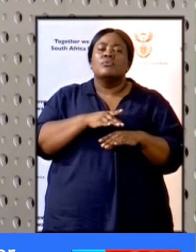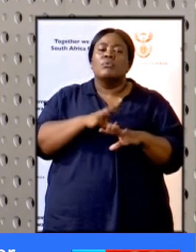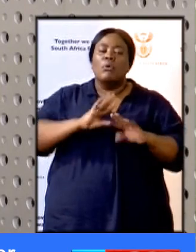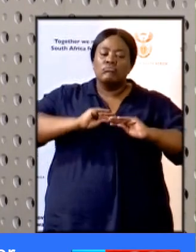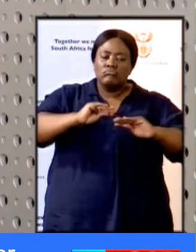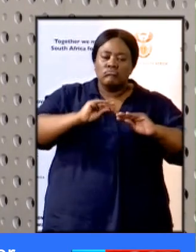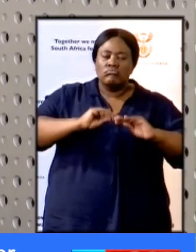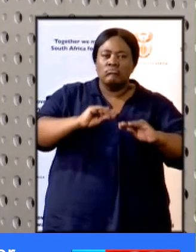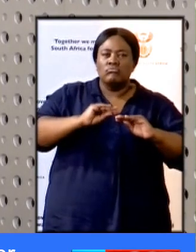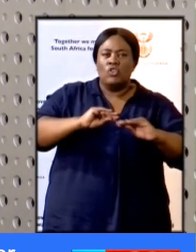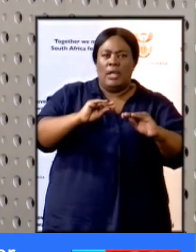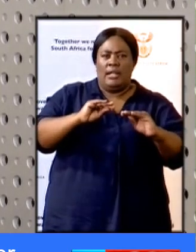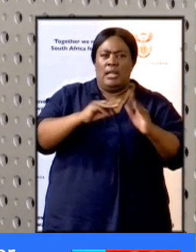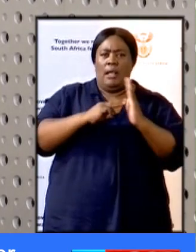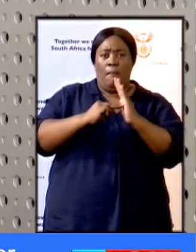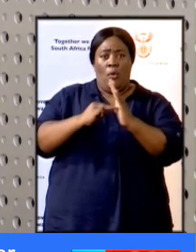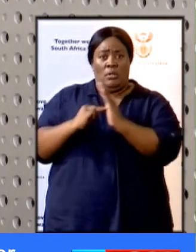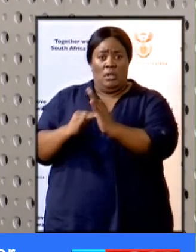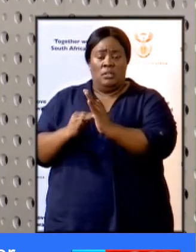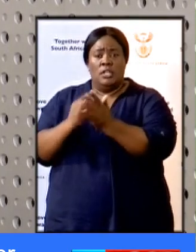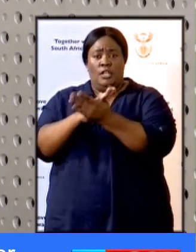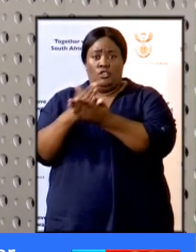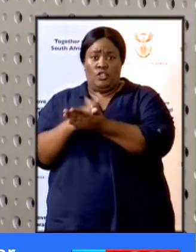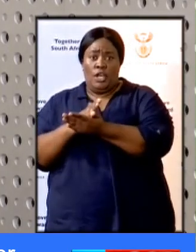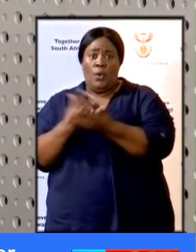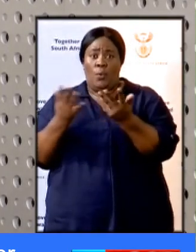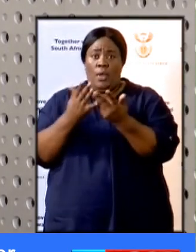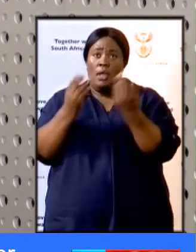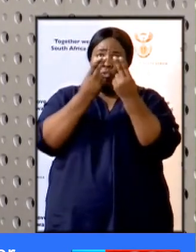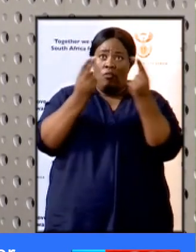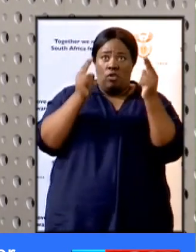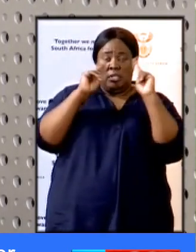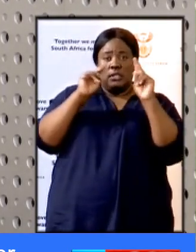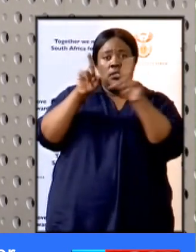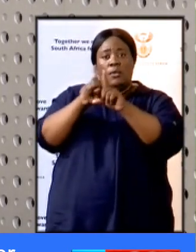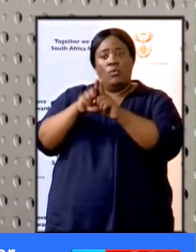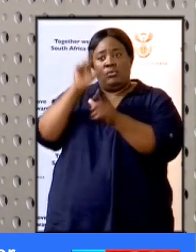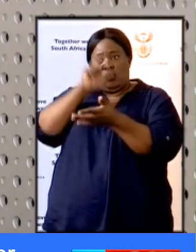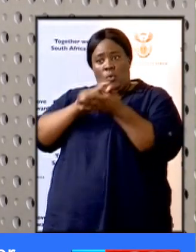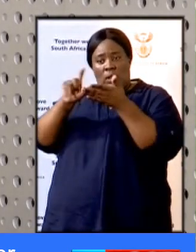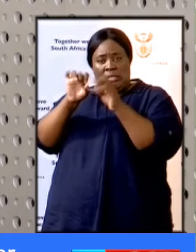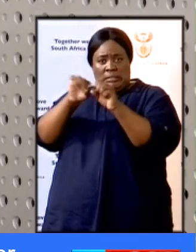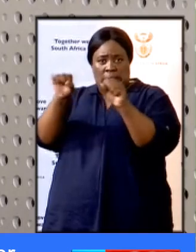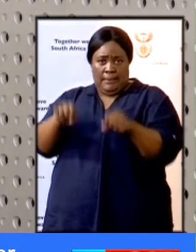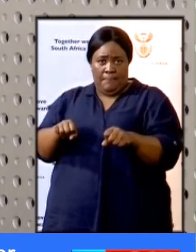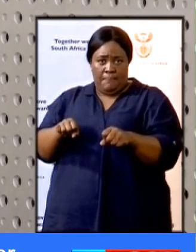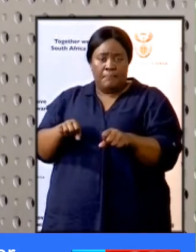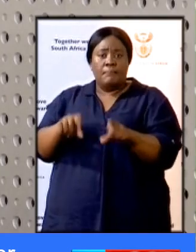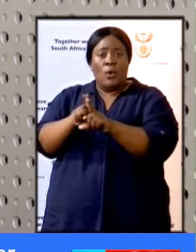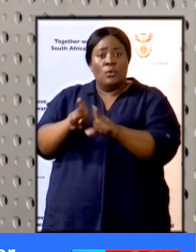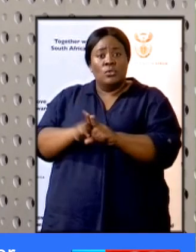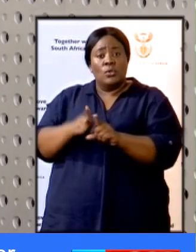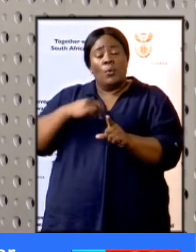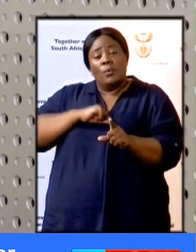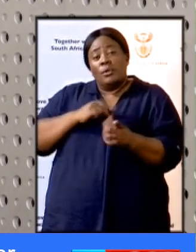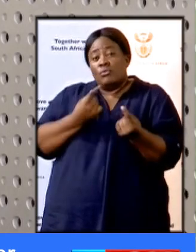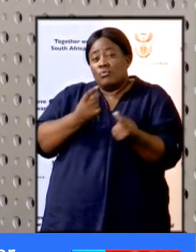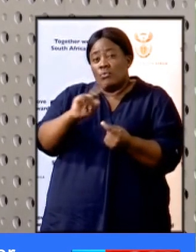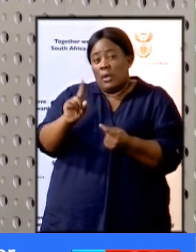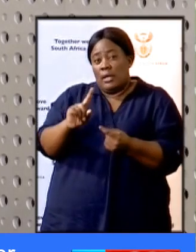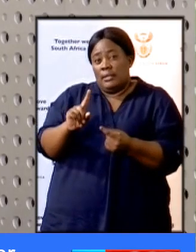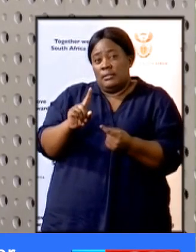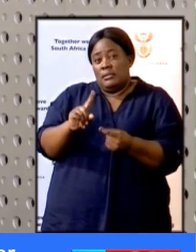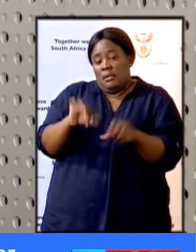this across the TVET and university systems. Securing also, that's what we'll be doing,